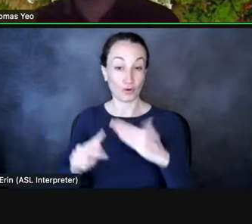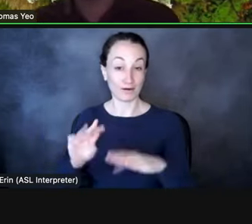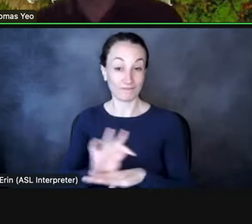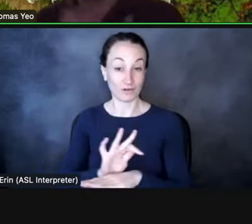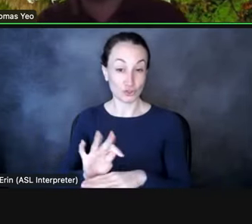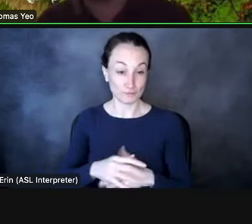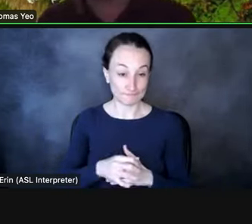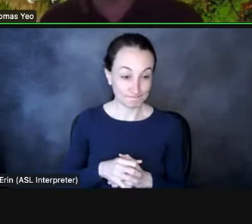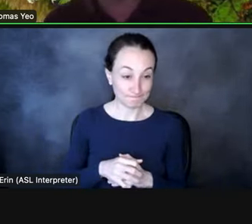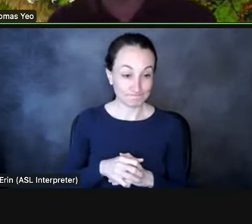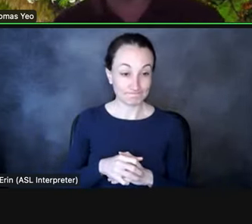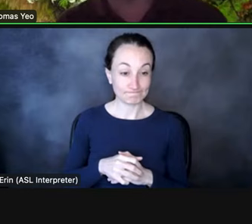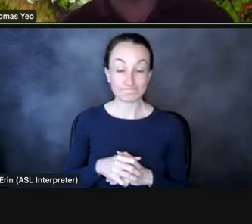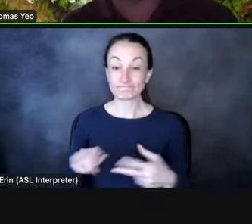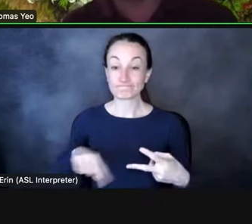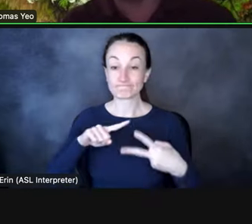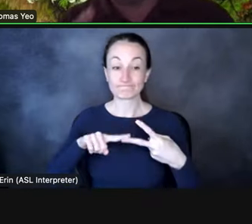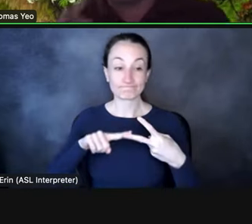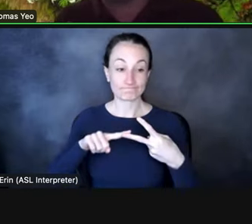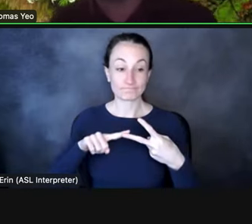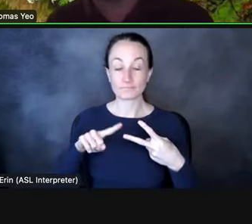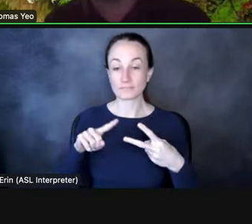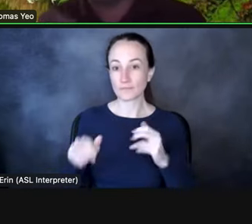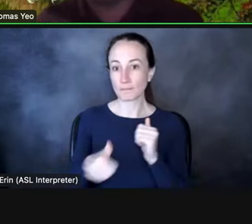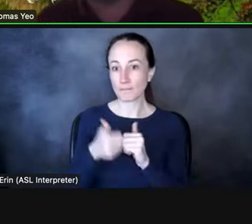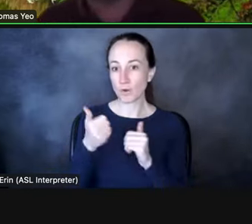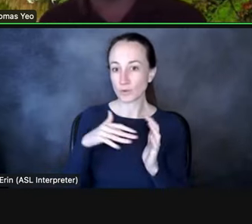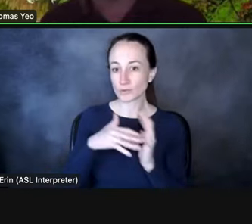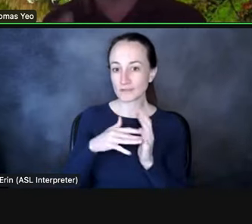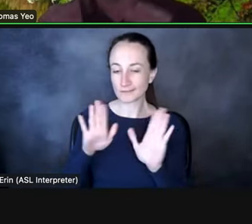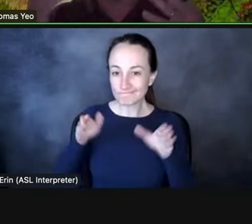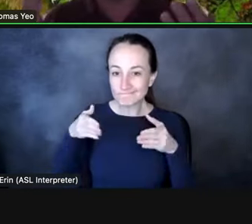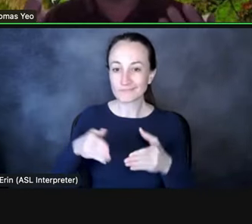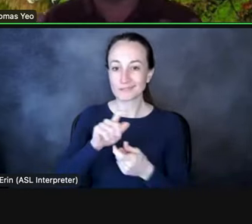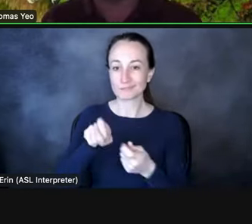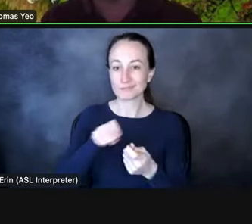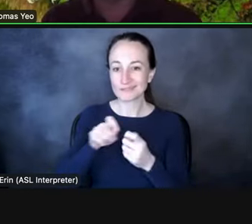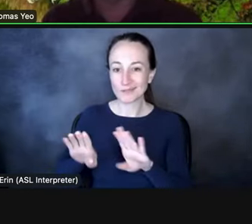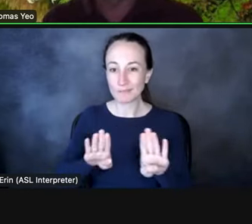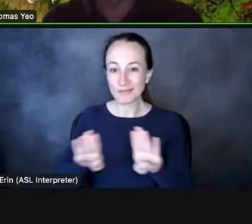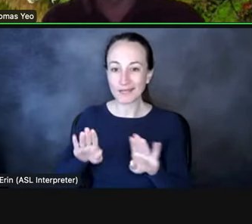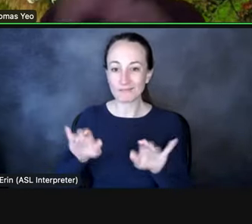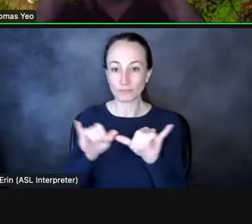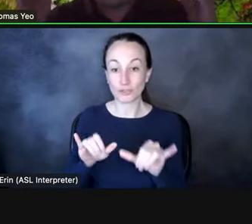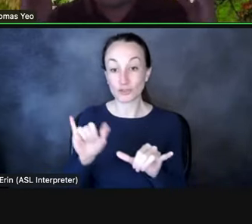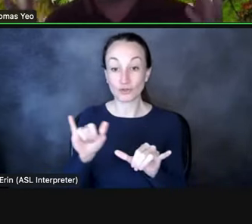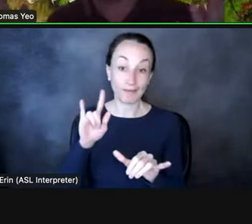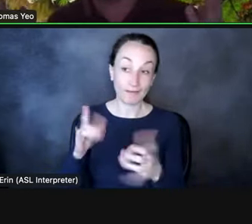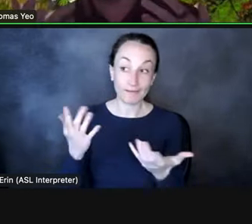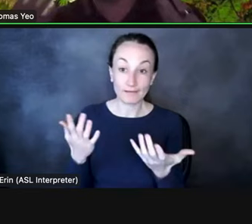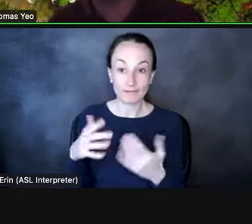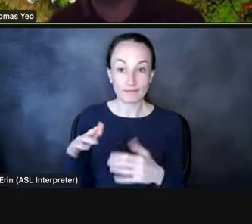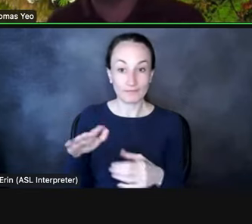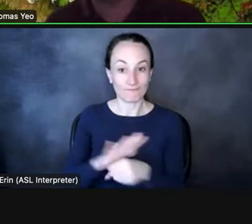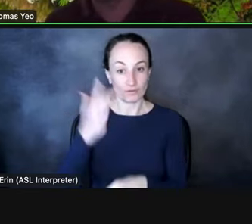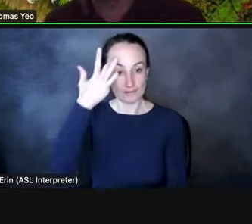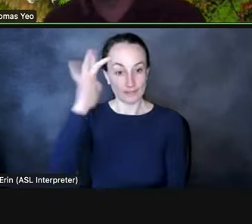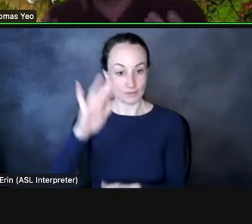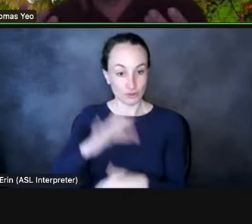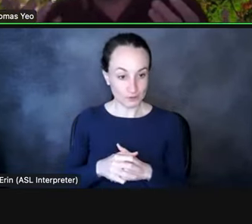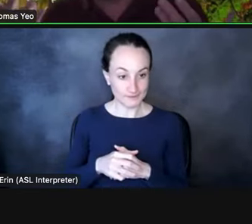Furthermore, most studies focus on the prediction of a particular behavior measure, such as fluid intelligence. So we also ask the question of